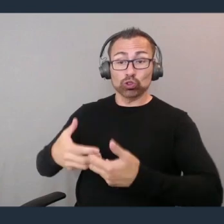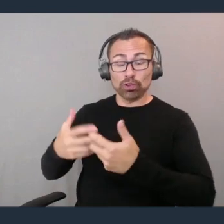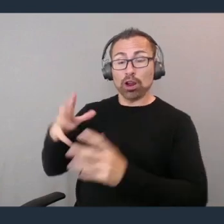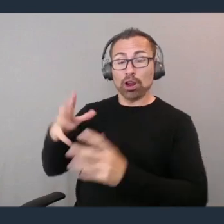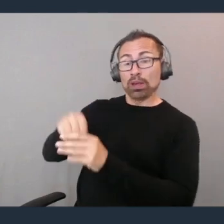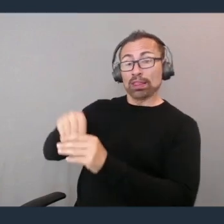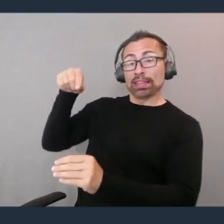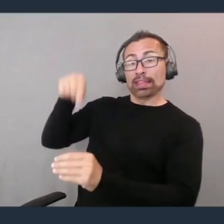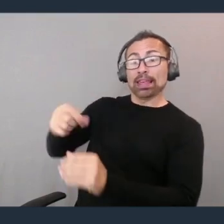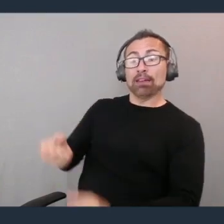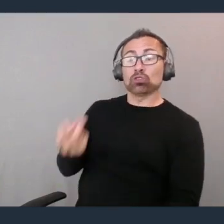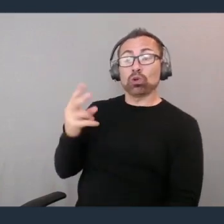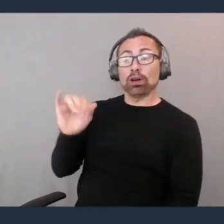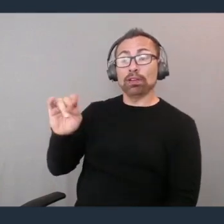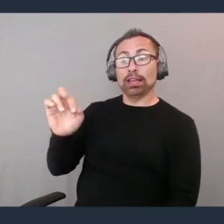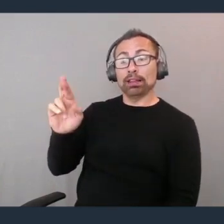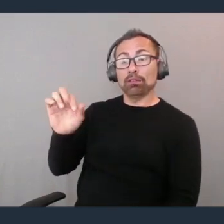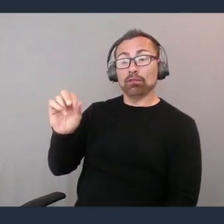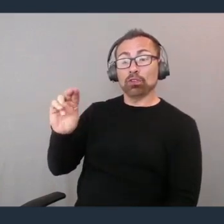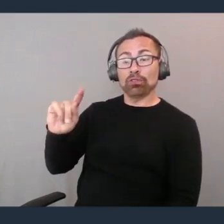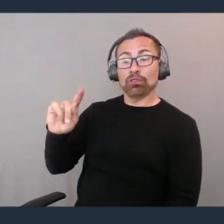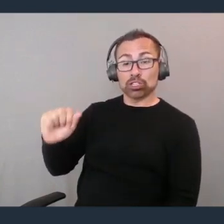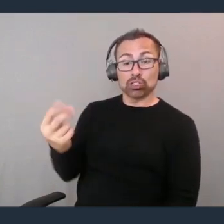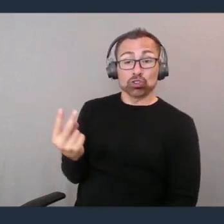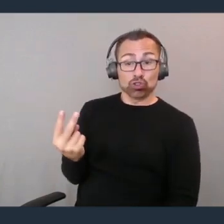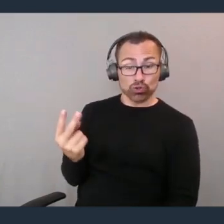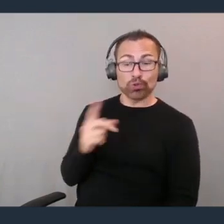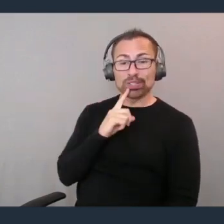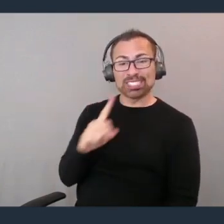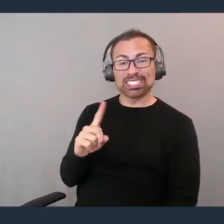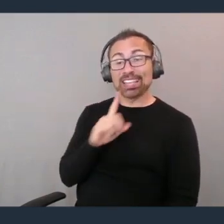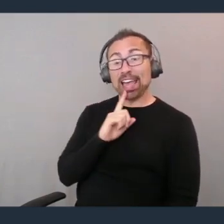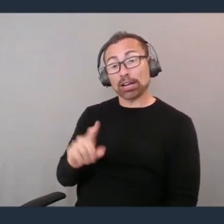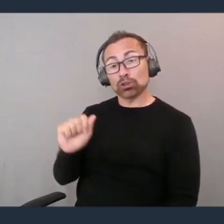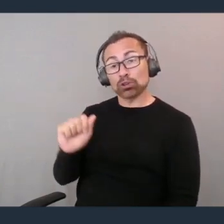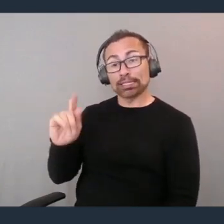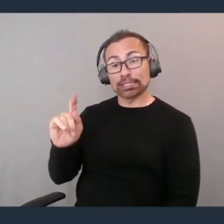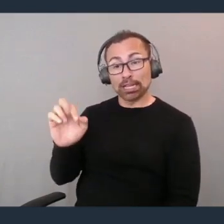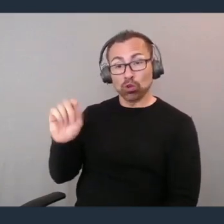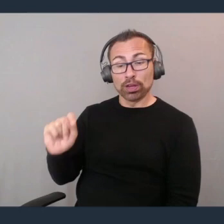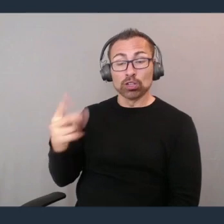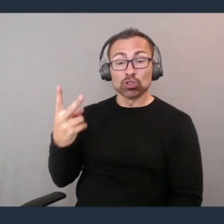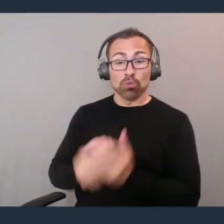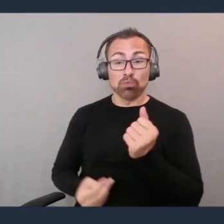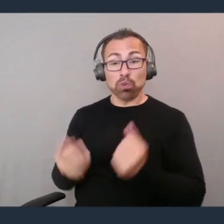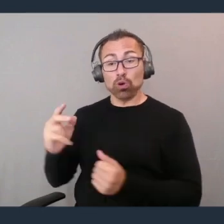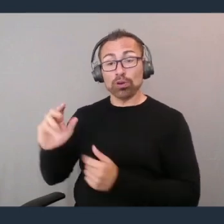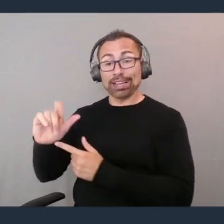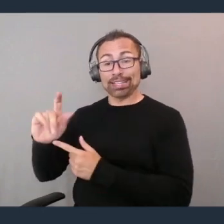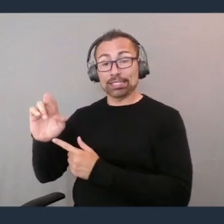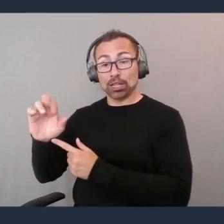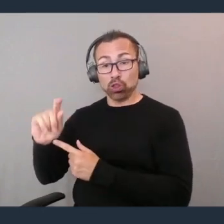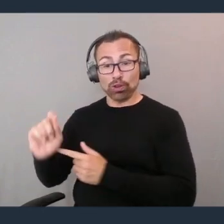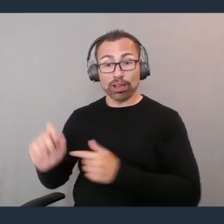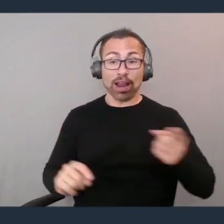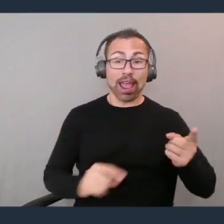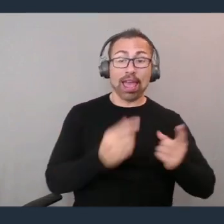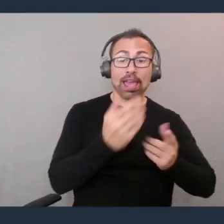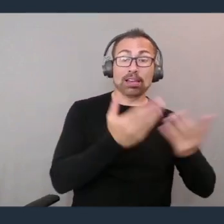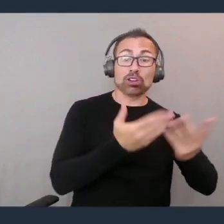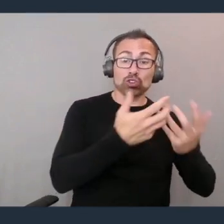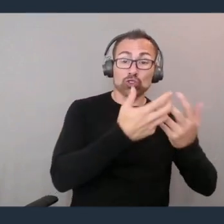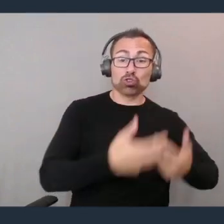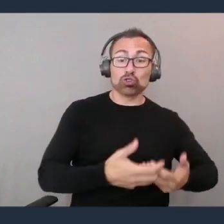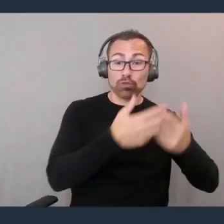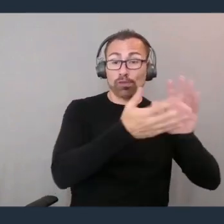So Inference 2 is the actual accelerator. So we innovated both at the accelerator level and also the server level. And so, compared to our Inf1